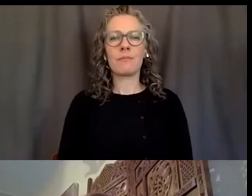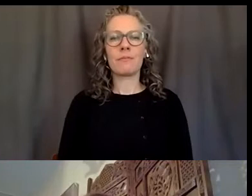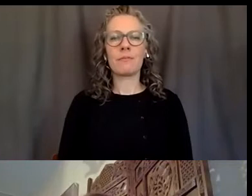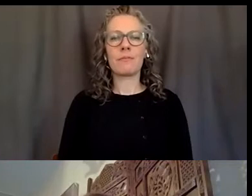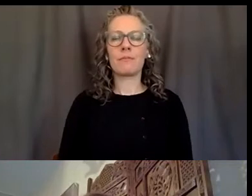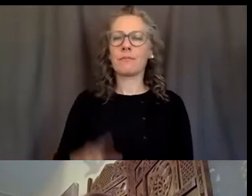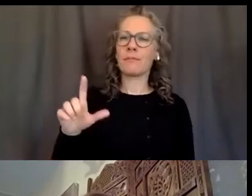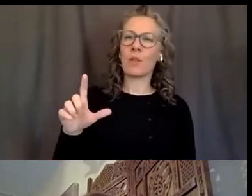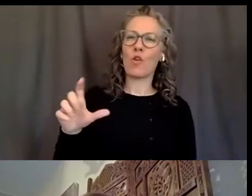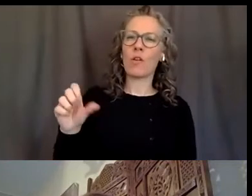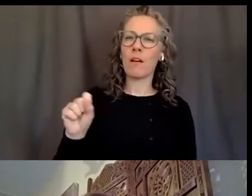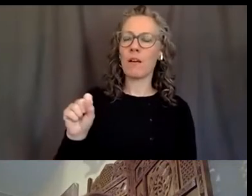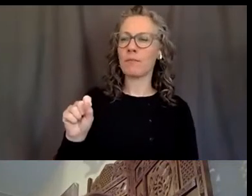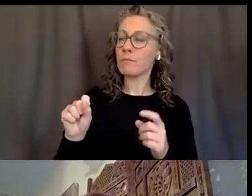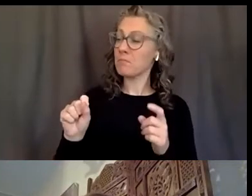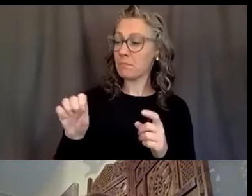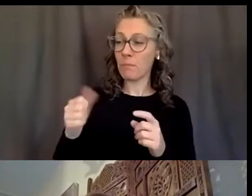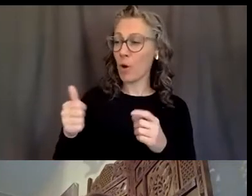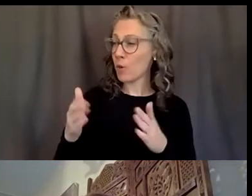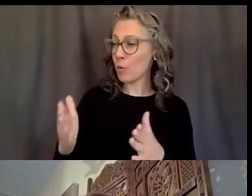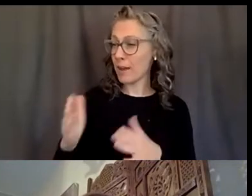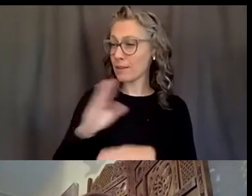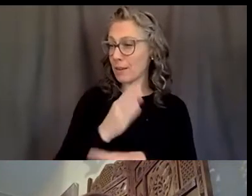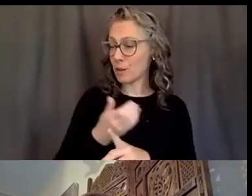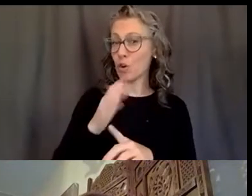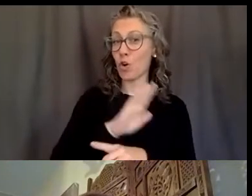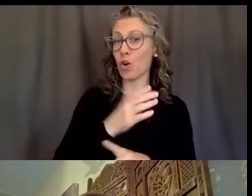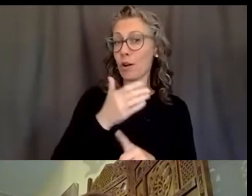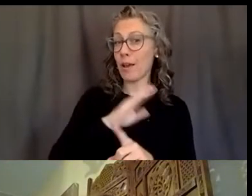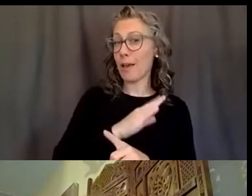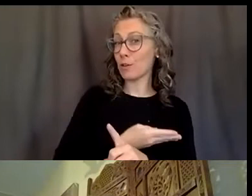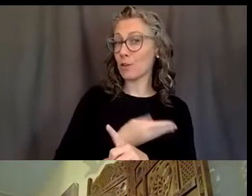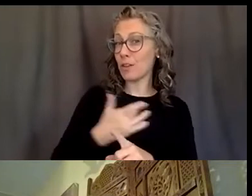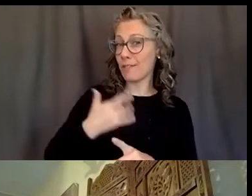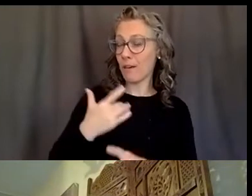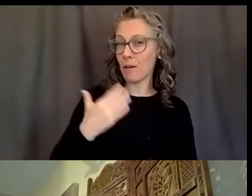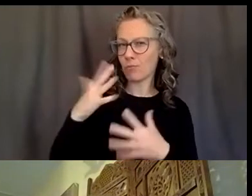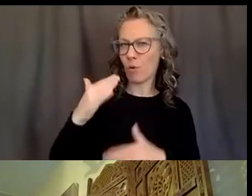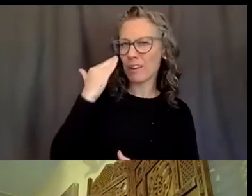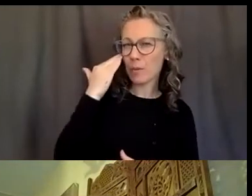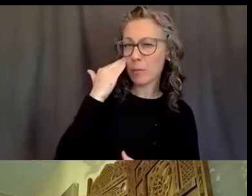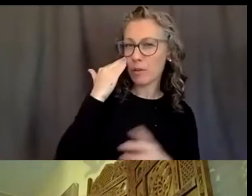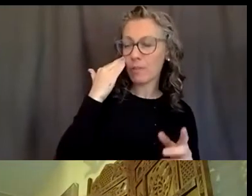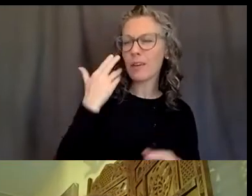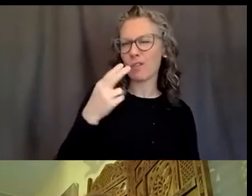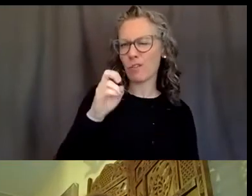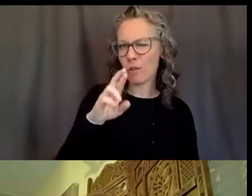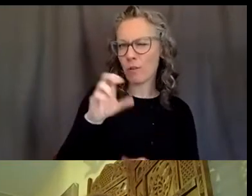are there any other ways that her energy was familiar besides the part that had you say her and call her Mary?